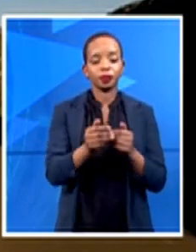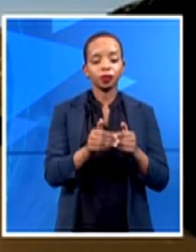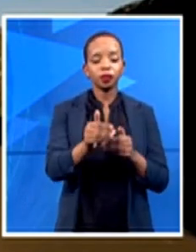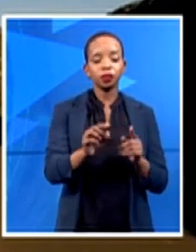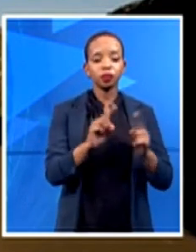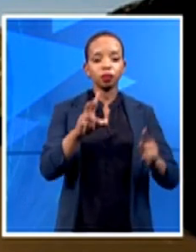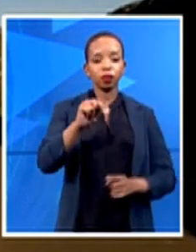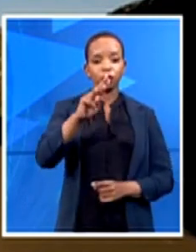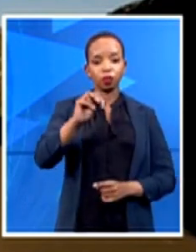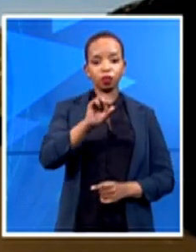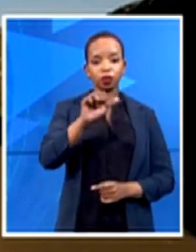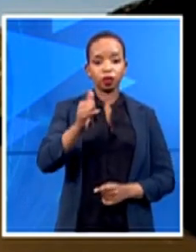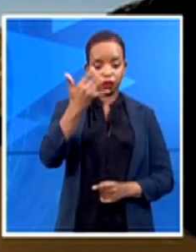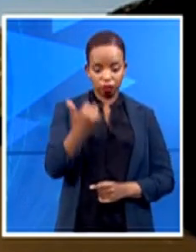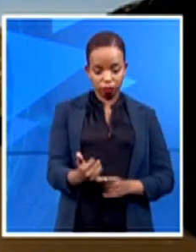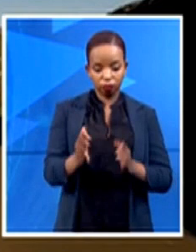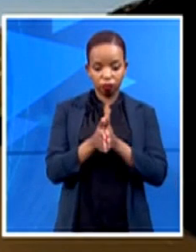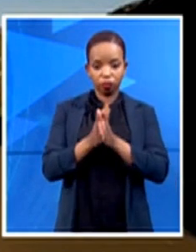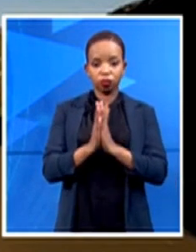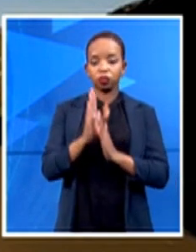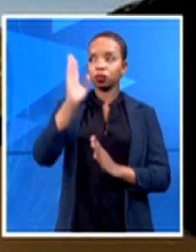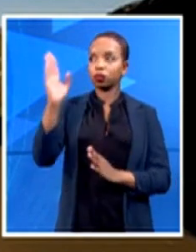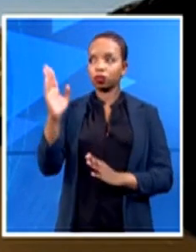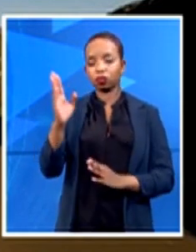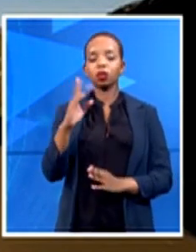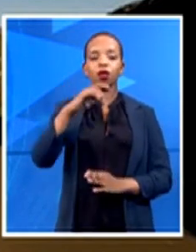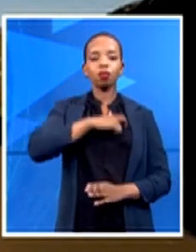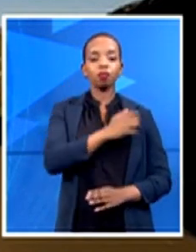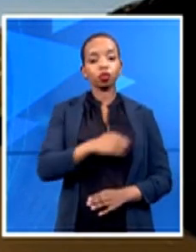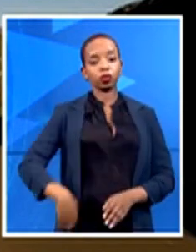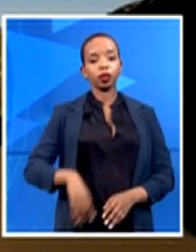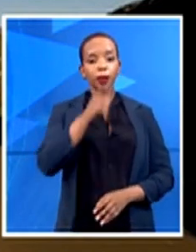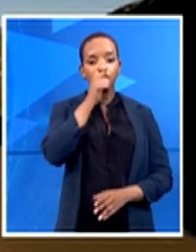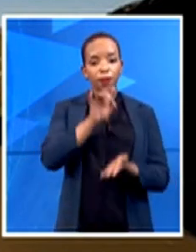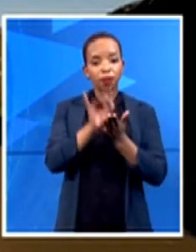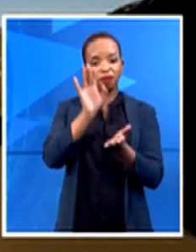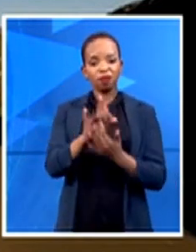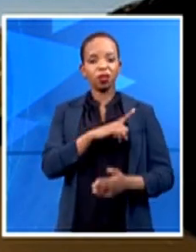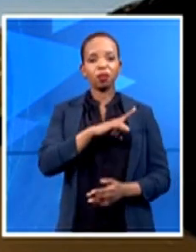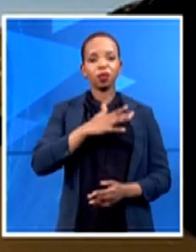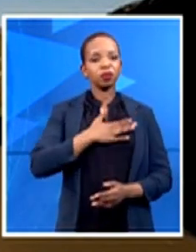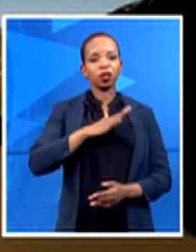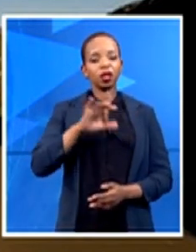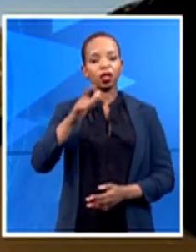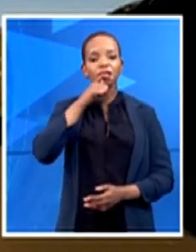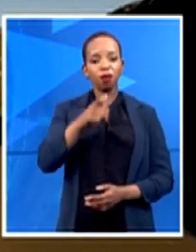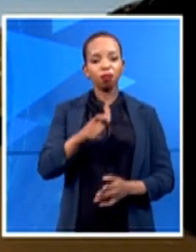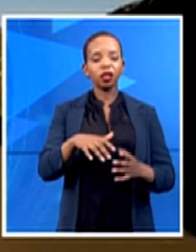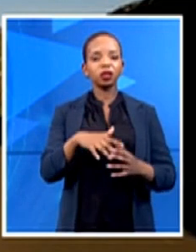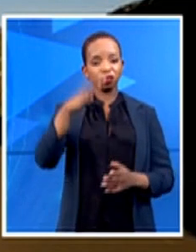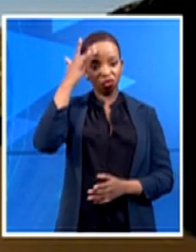to immediately intervene and fire Mboweni for his reckless statements. As NUMSA and SACA, we will under